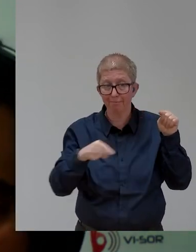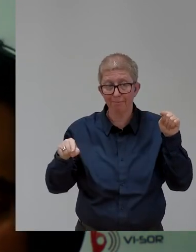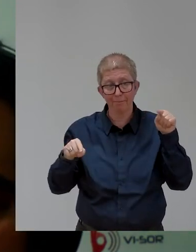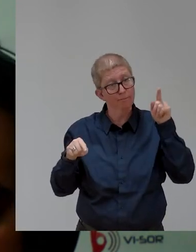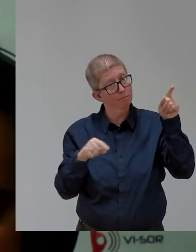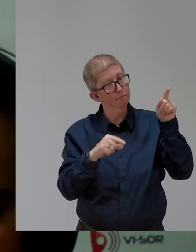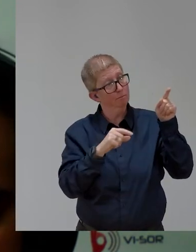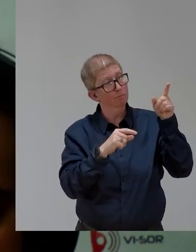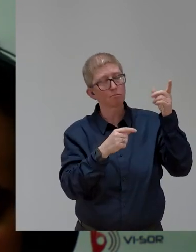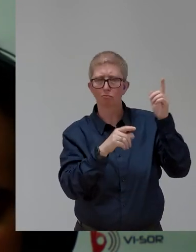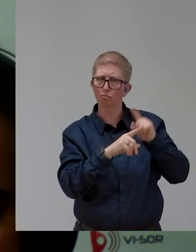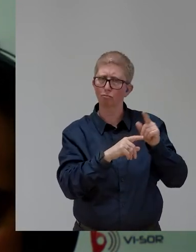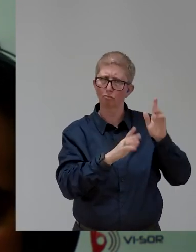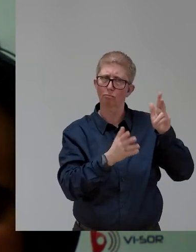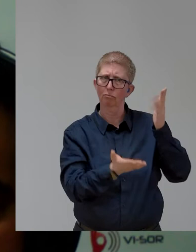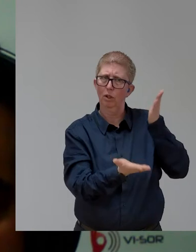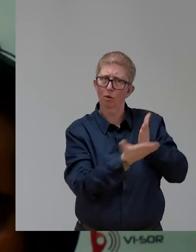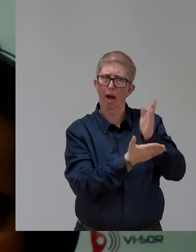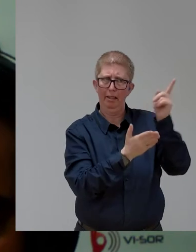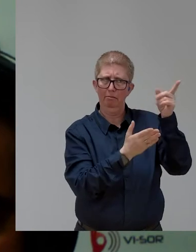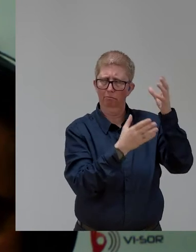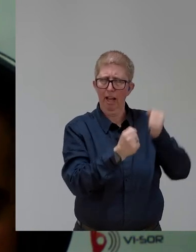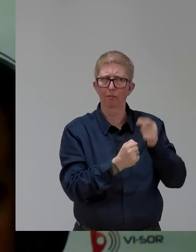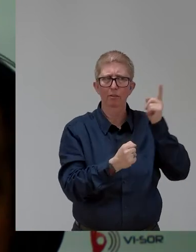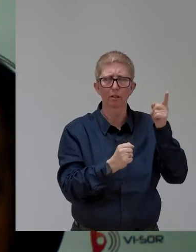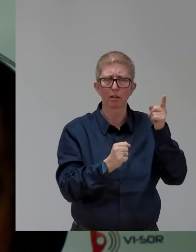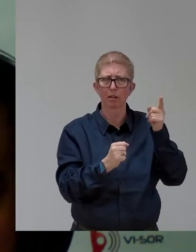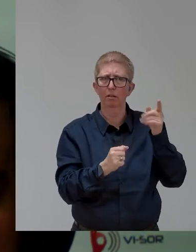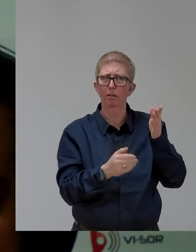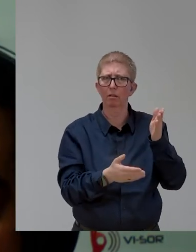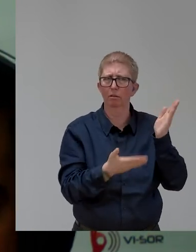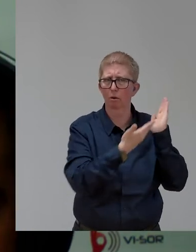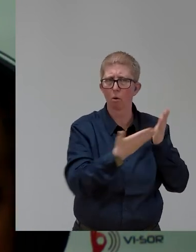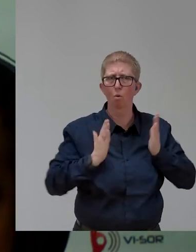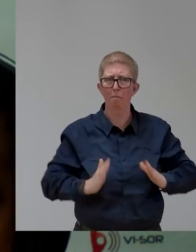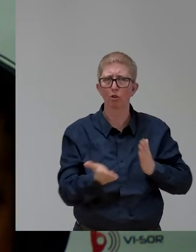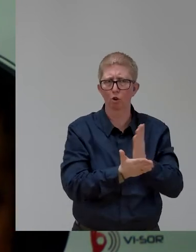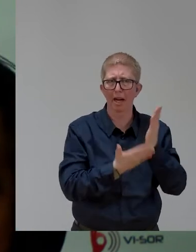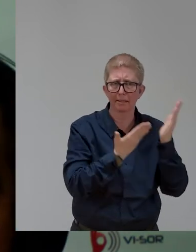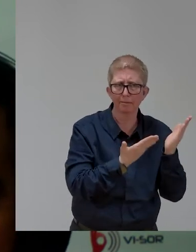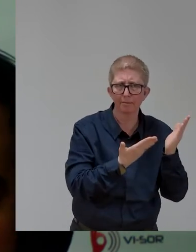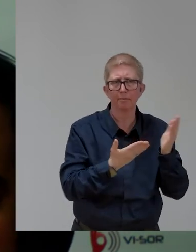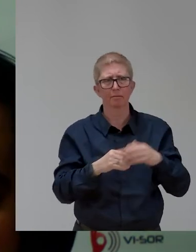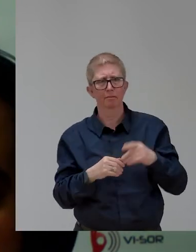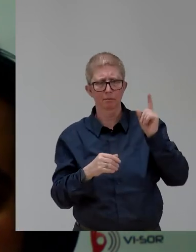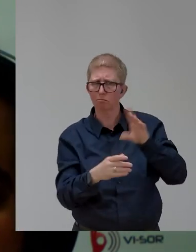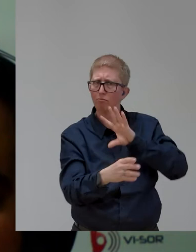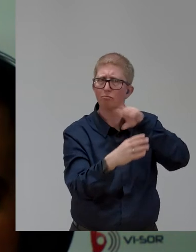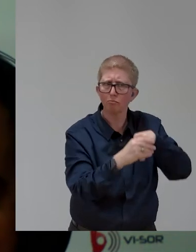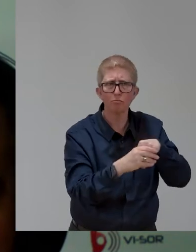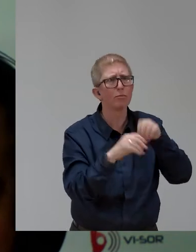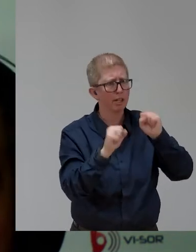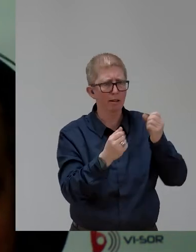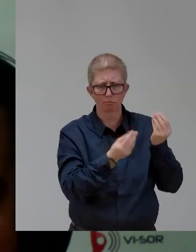of people with disabilities. As such, providing services, promoting citizen participation, among many other